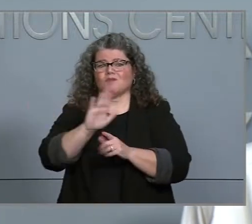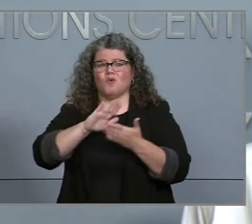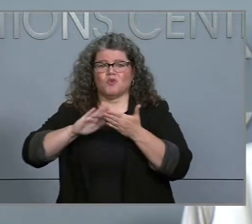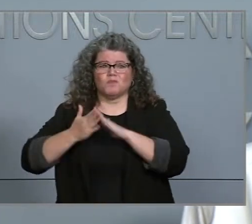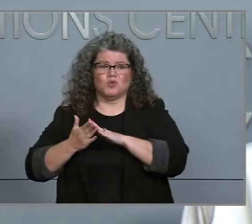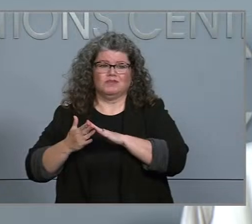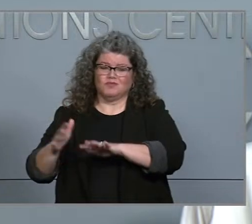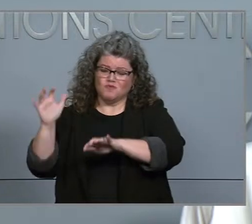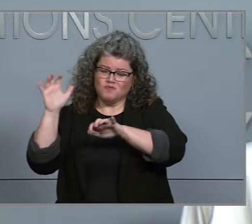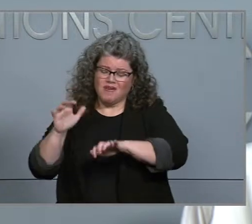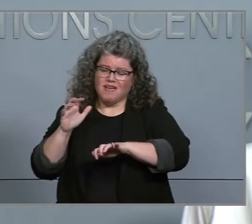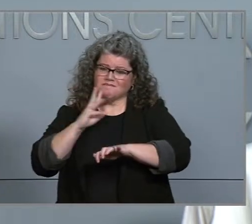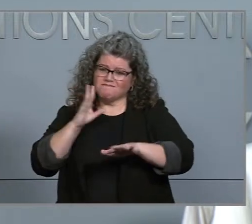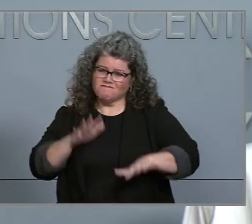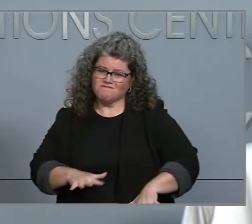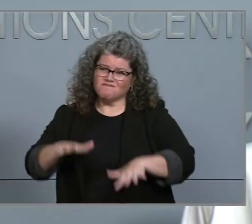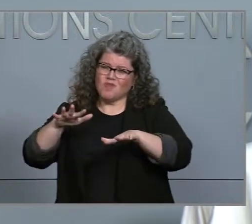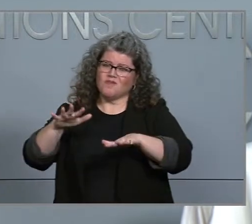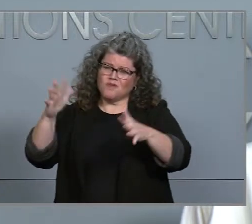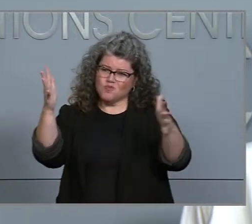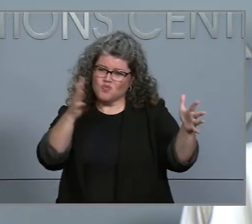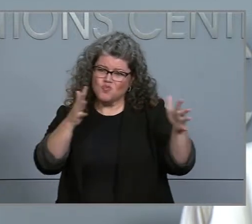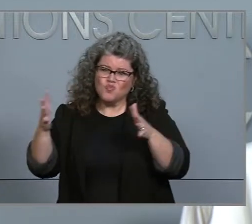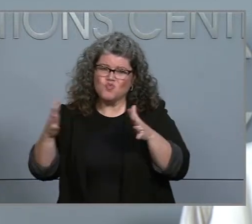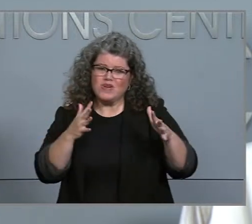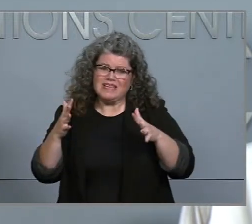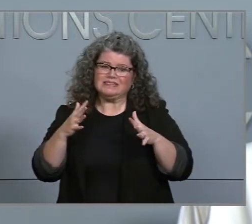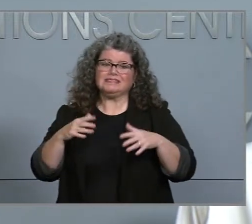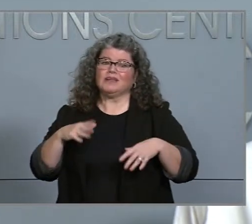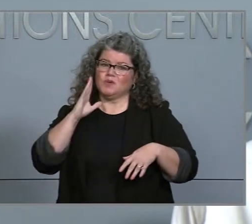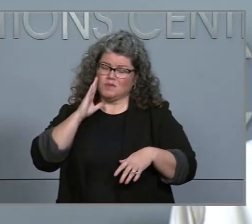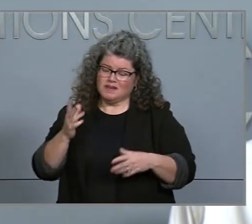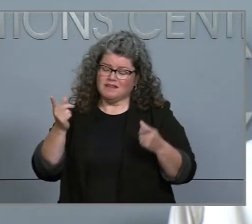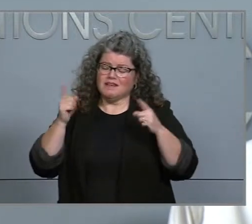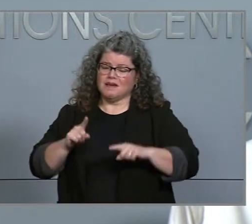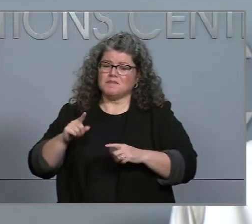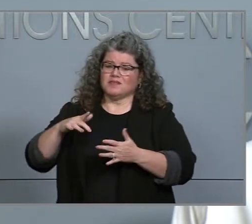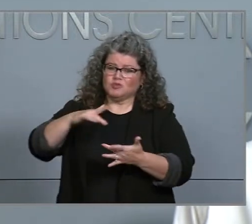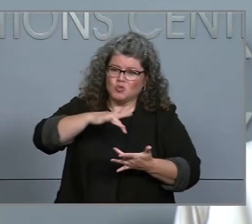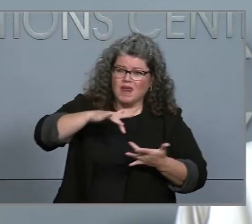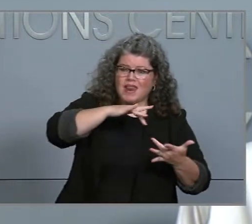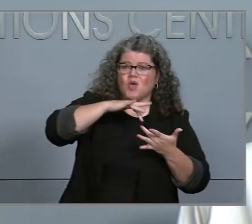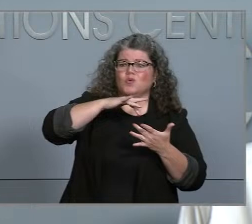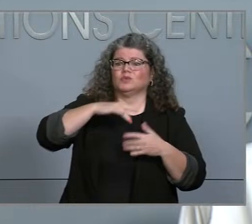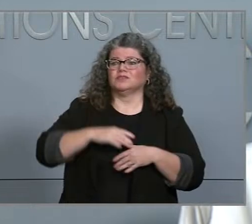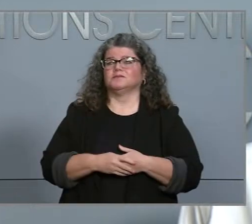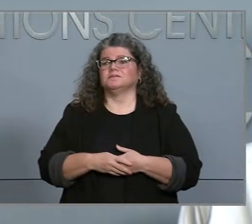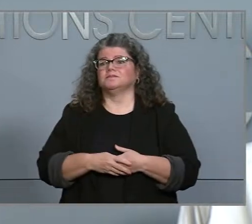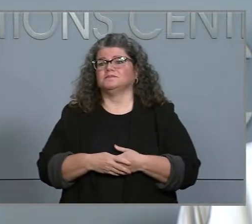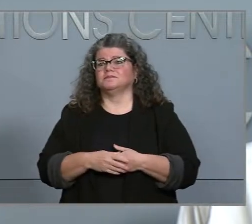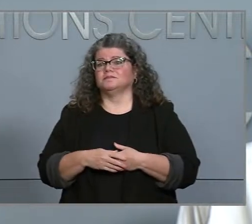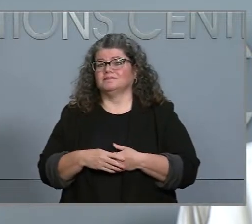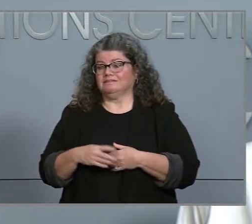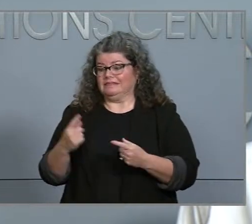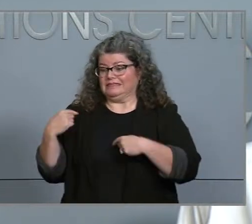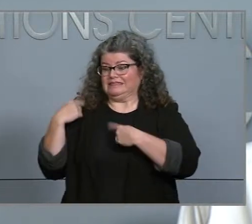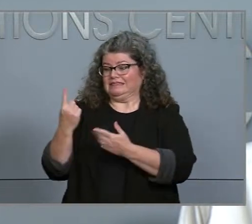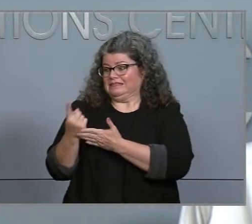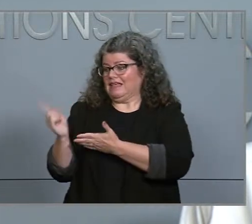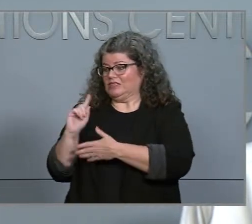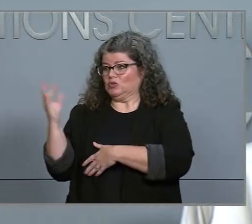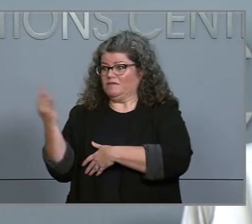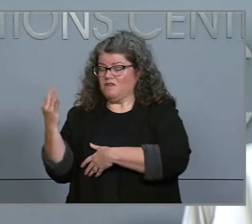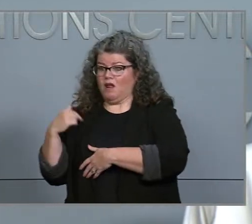rainfall, flooding, gusty winds, and isolated tornadoes. Since last Friday, our state emergency response team